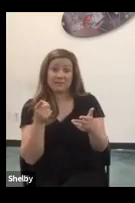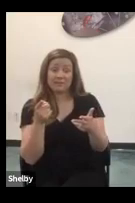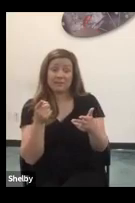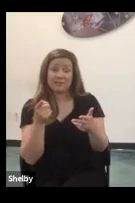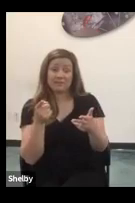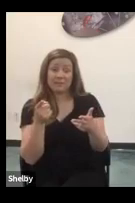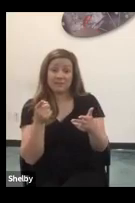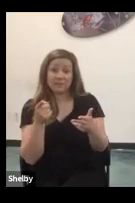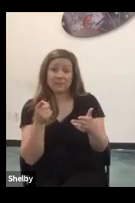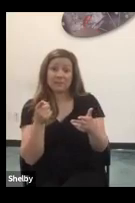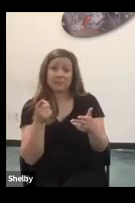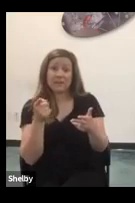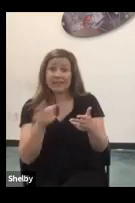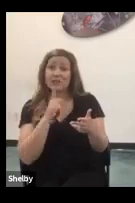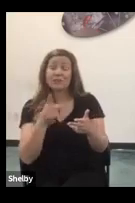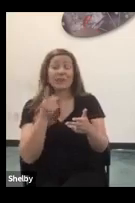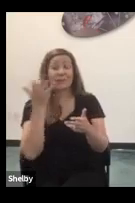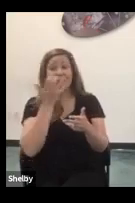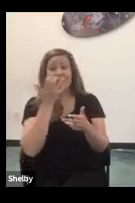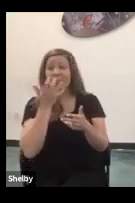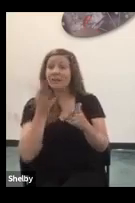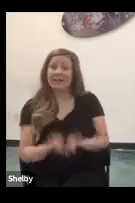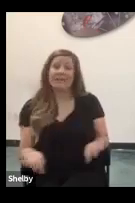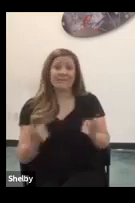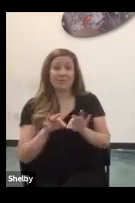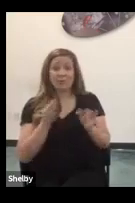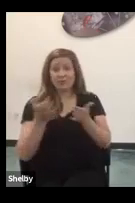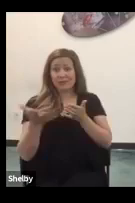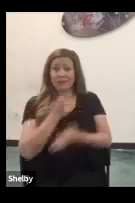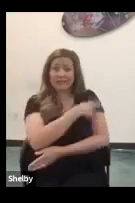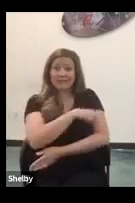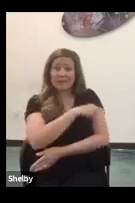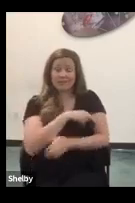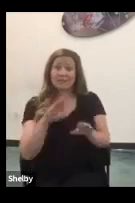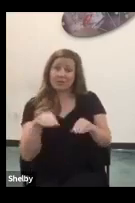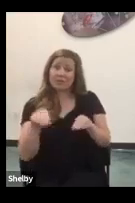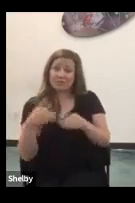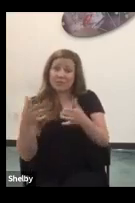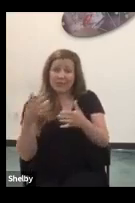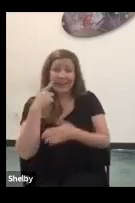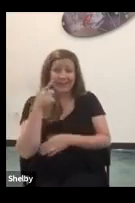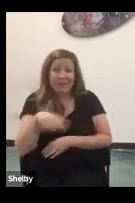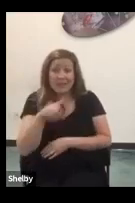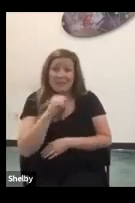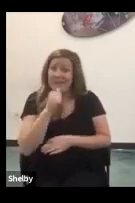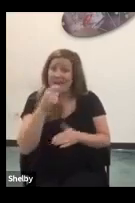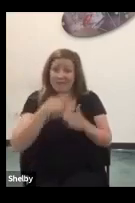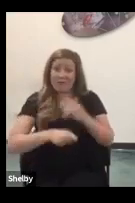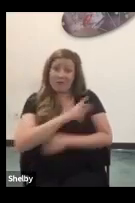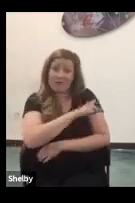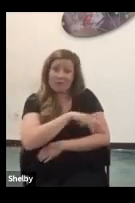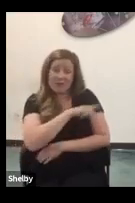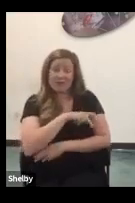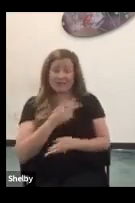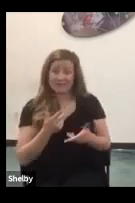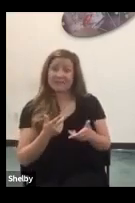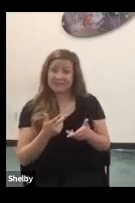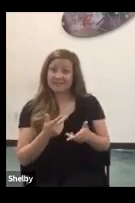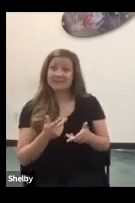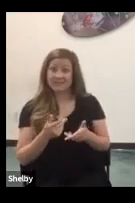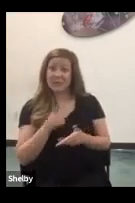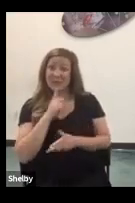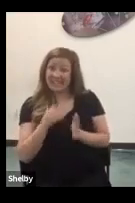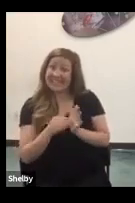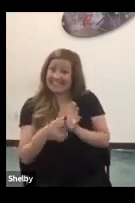incredibly important service that the hospitals are providing to not charge the patients for a fairly